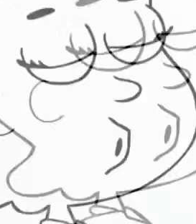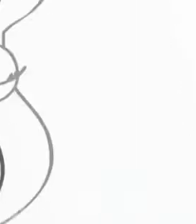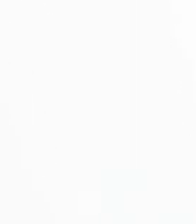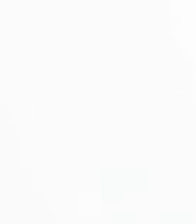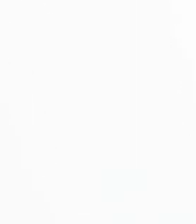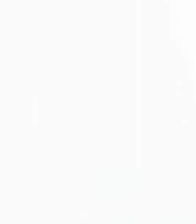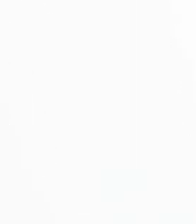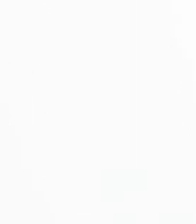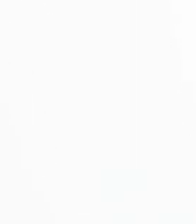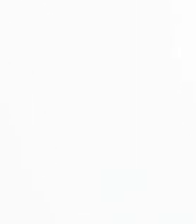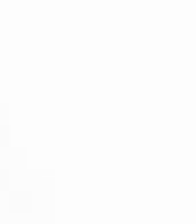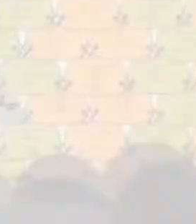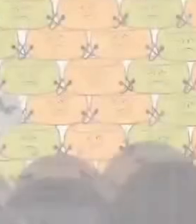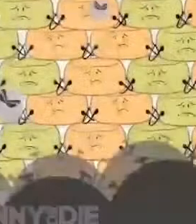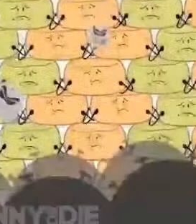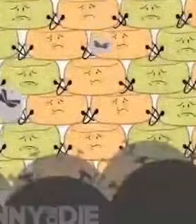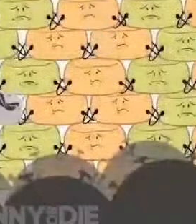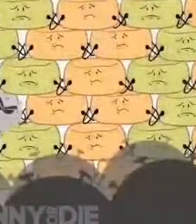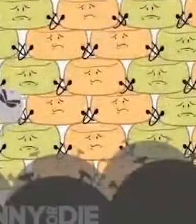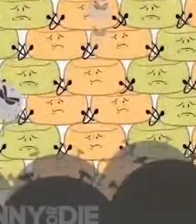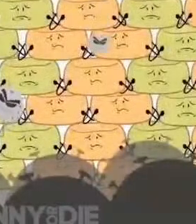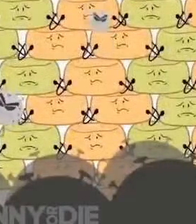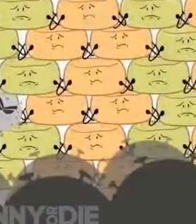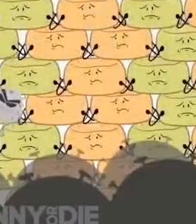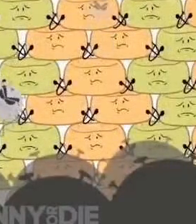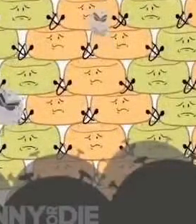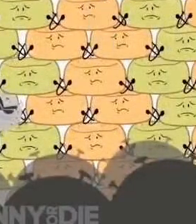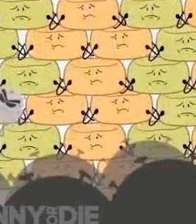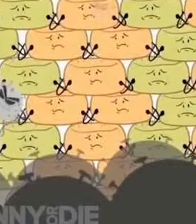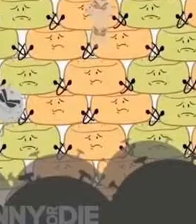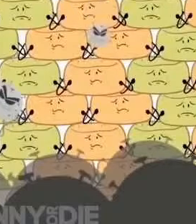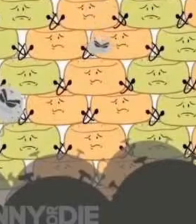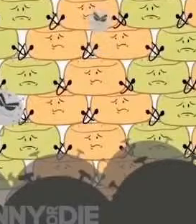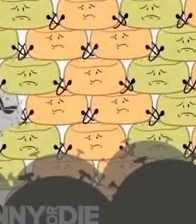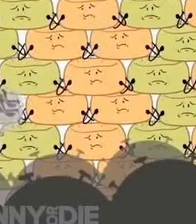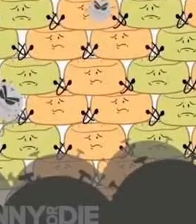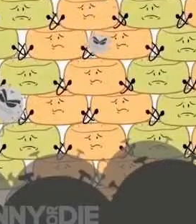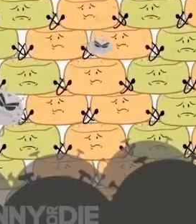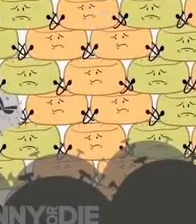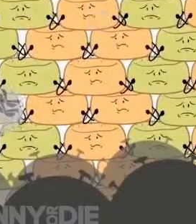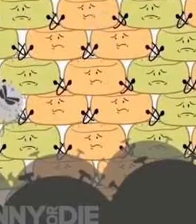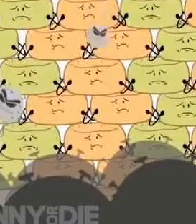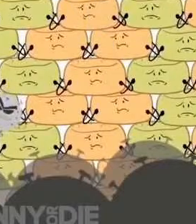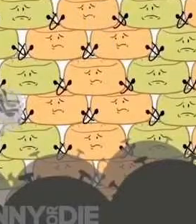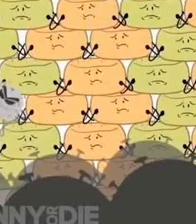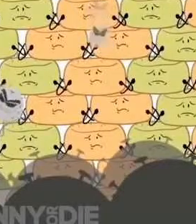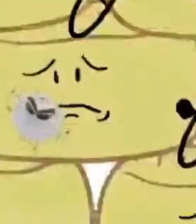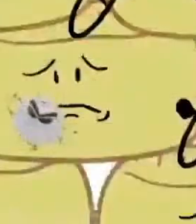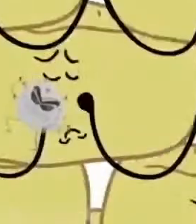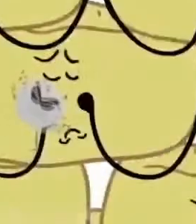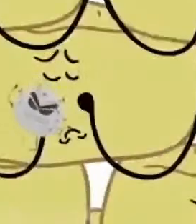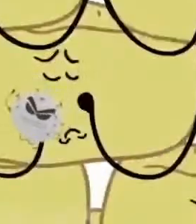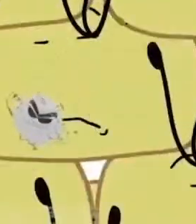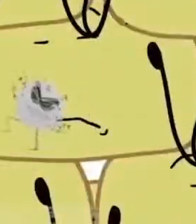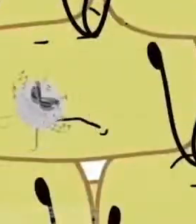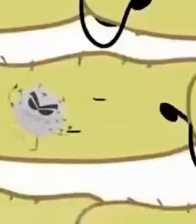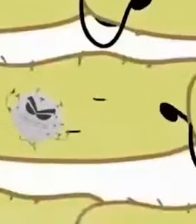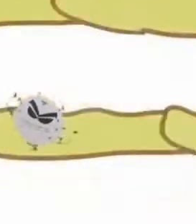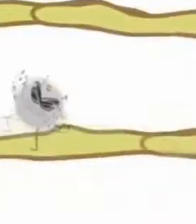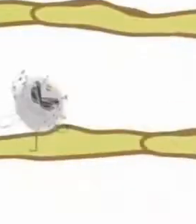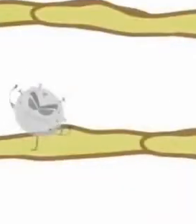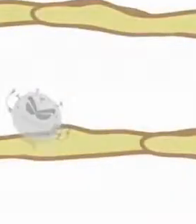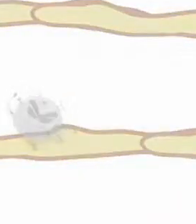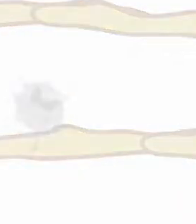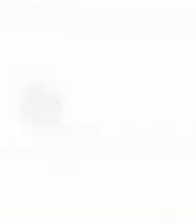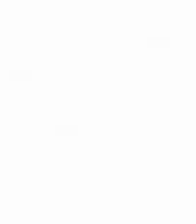virus and kick it out. At this stage, the Rona's in a groove, infecting all the healthy cells it can find. But as these cells are dying,